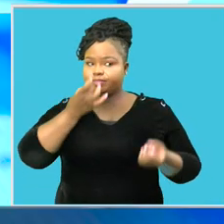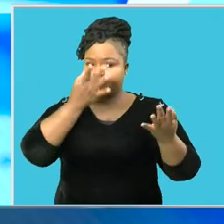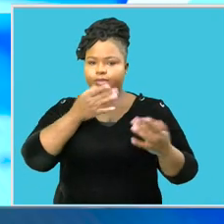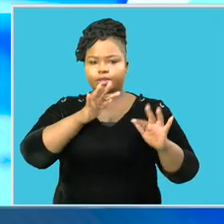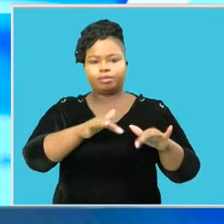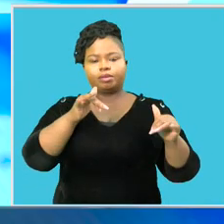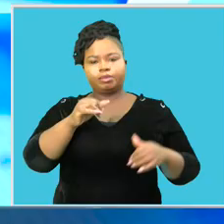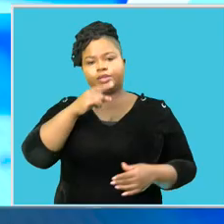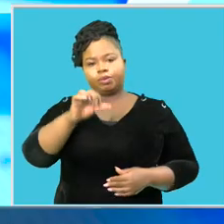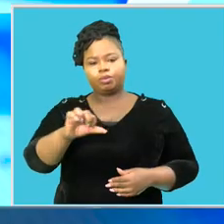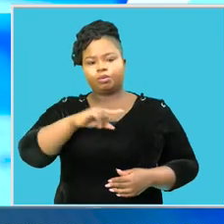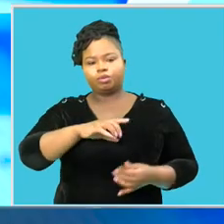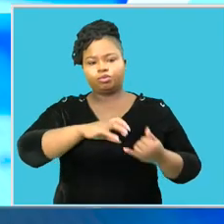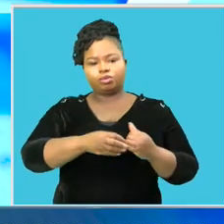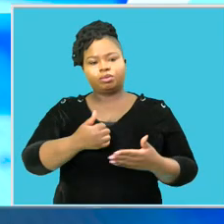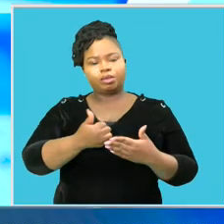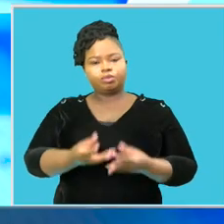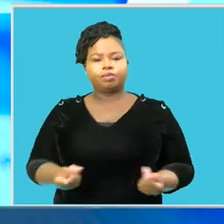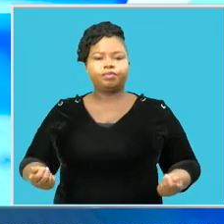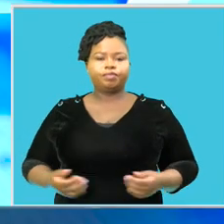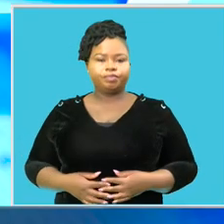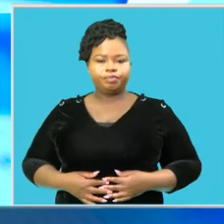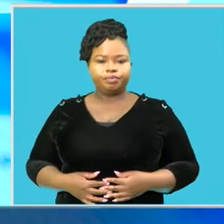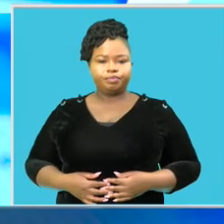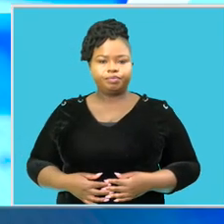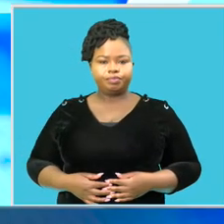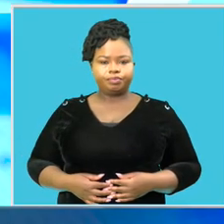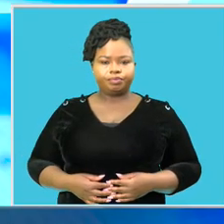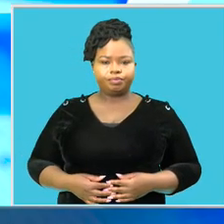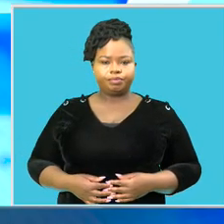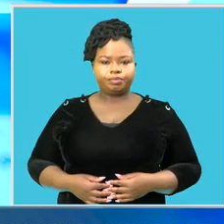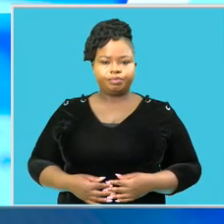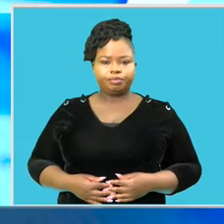ngesonto elizayo ngenhloso yokuzama ukuthola izixazululo.